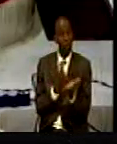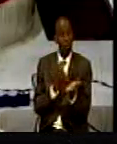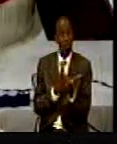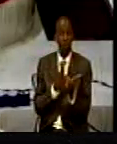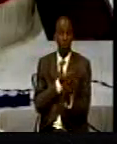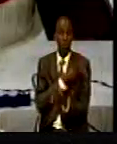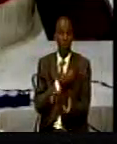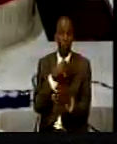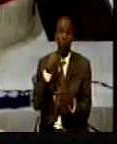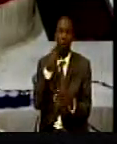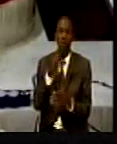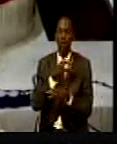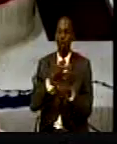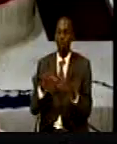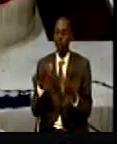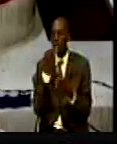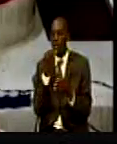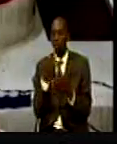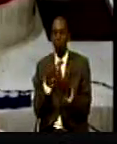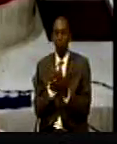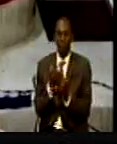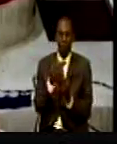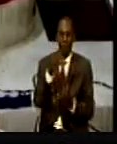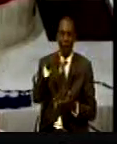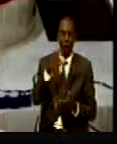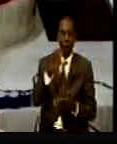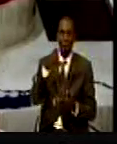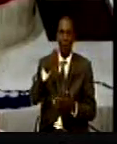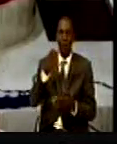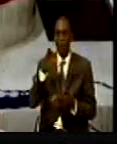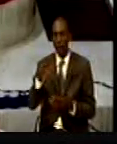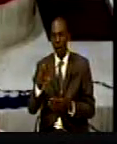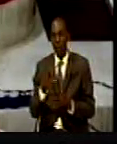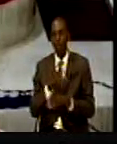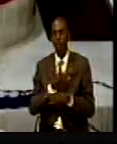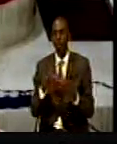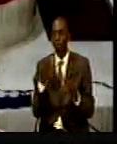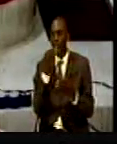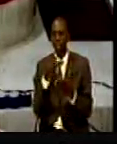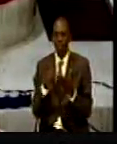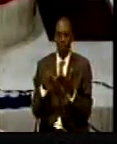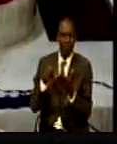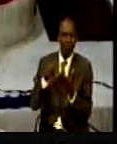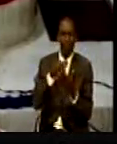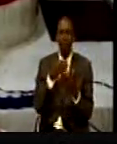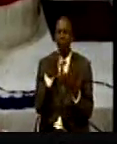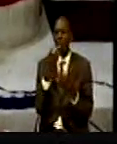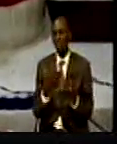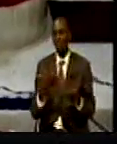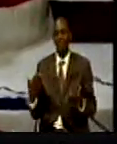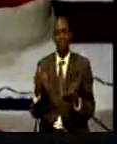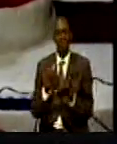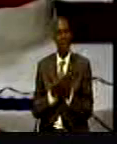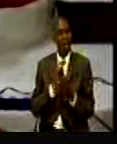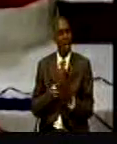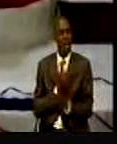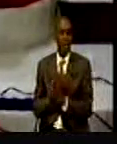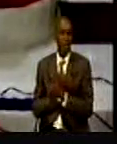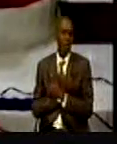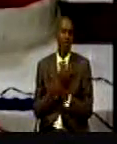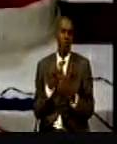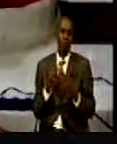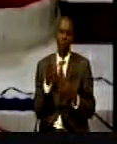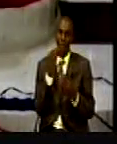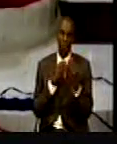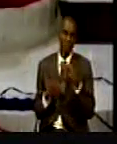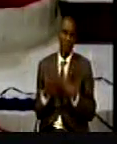beans, don't eat pepper, don't eat this one, which I love beans very much. So I love it so much. Said we should not eat, I